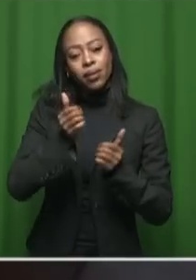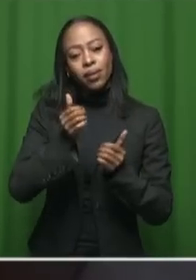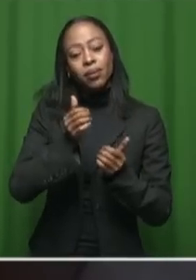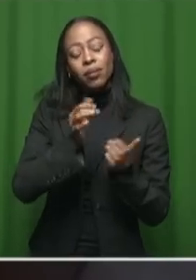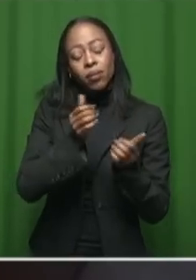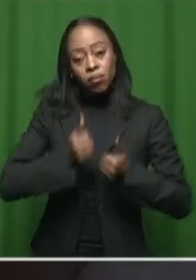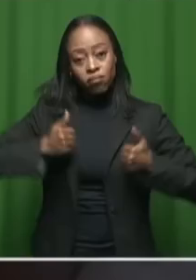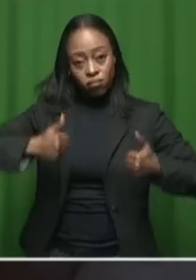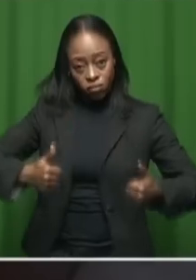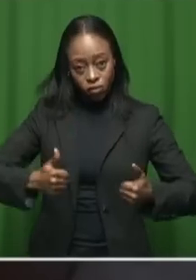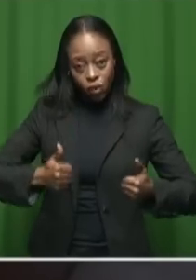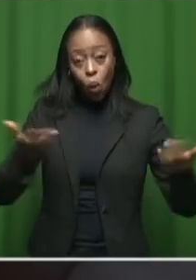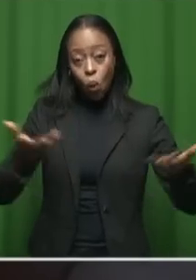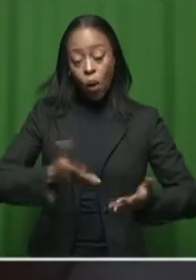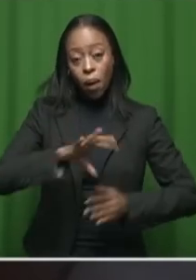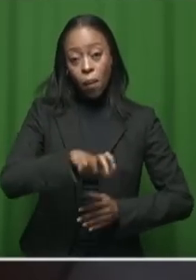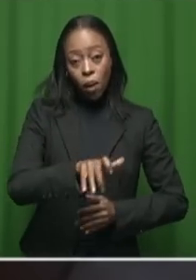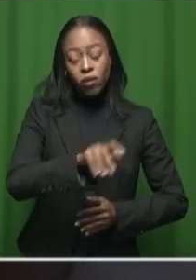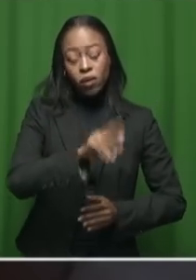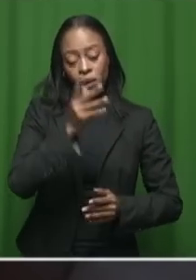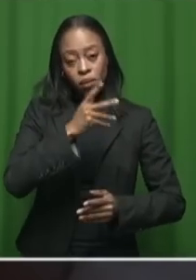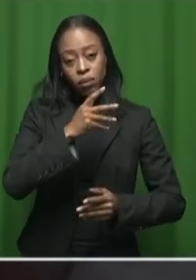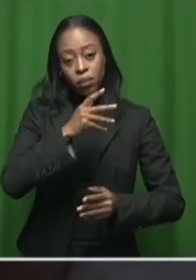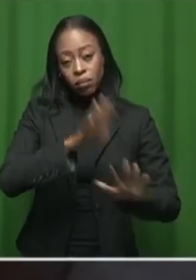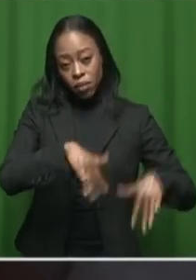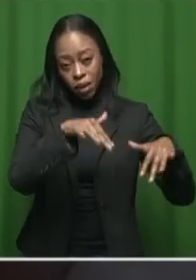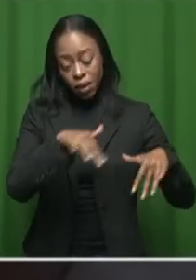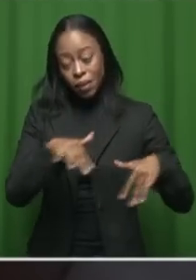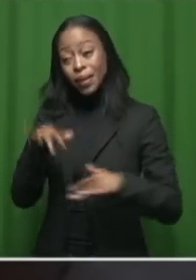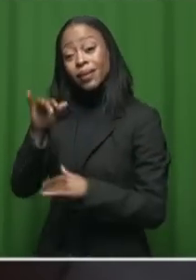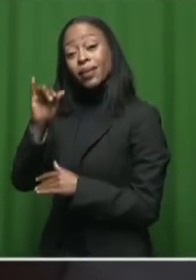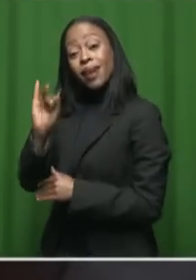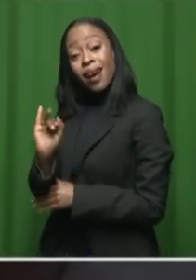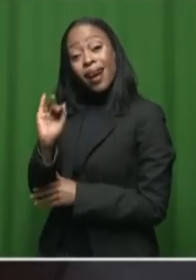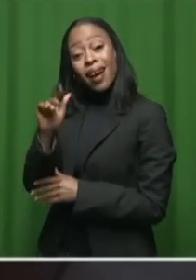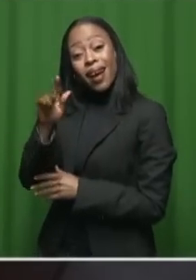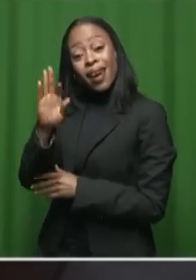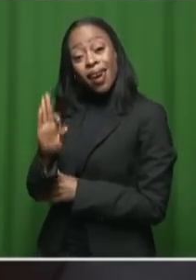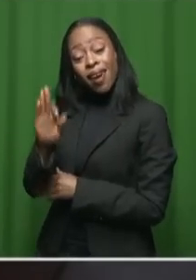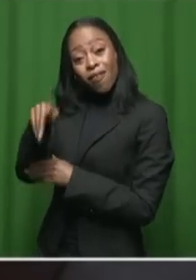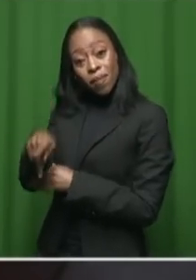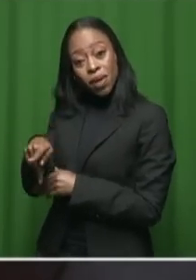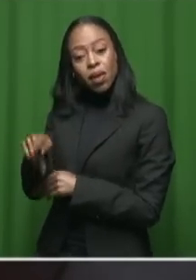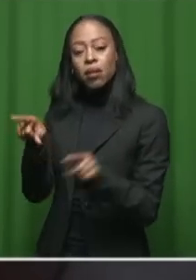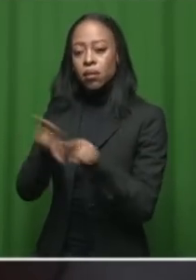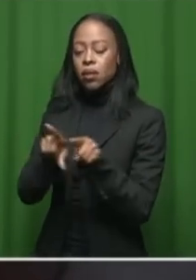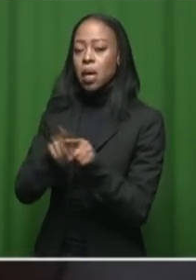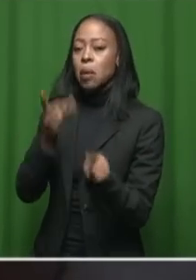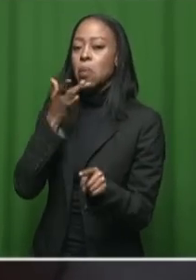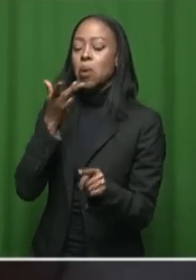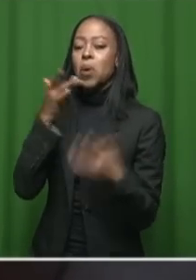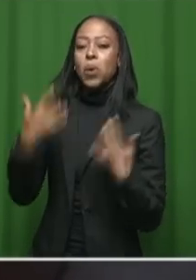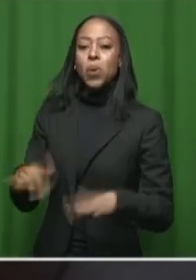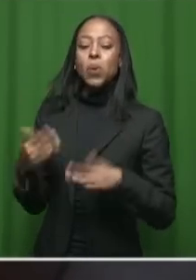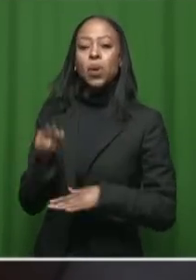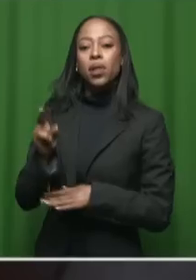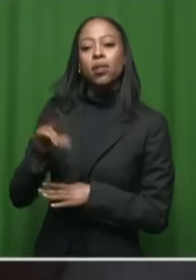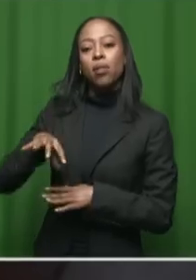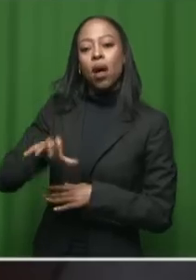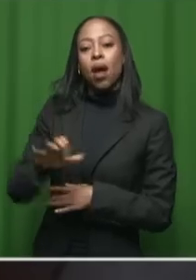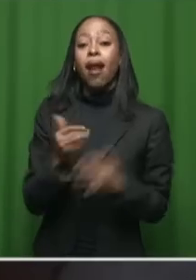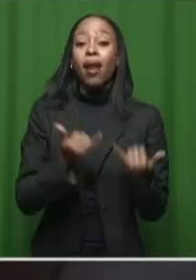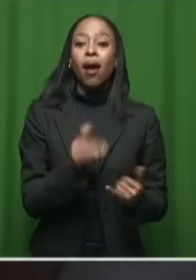parliament, with the Inkatha Freedom Party, of course, which has been another favorite in that particular province, with the